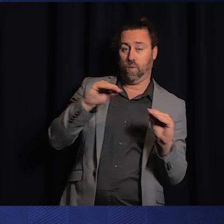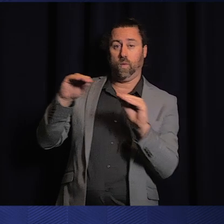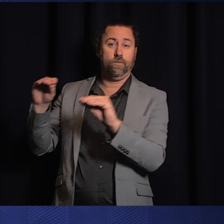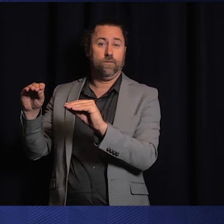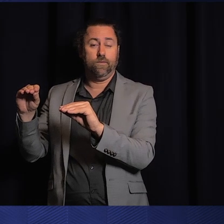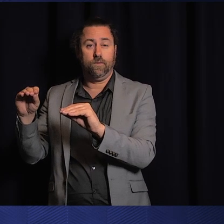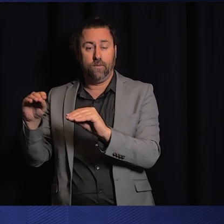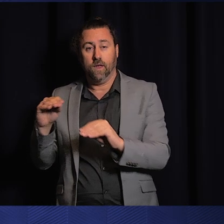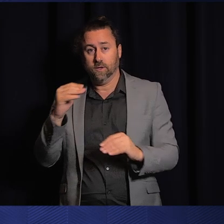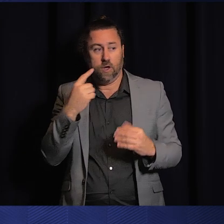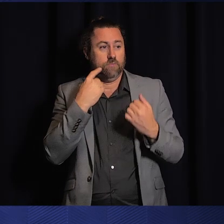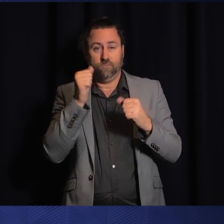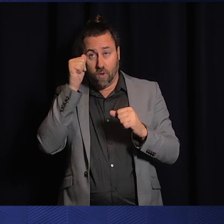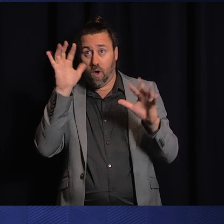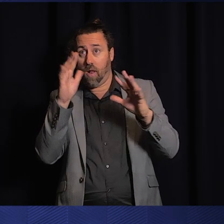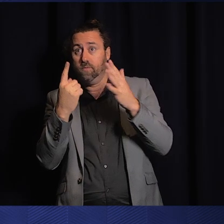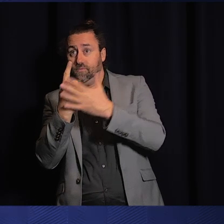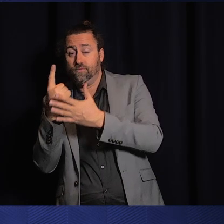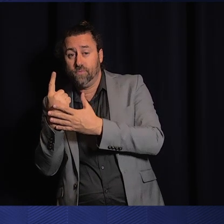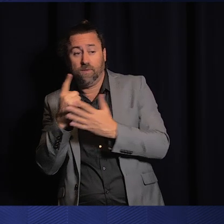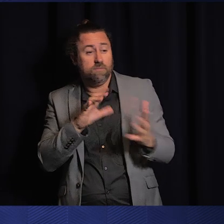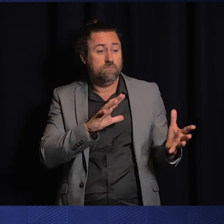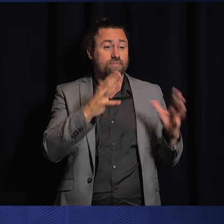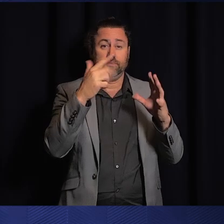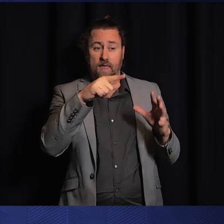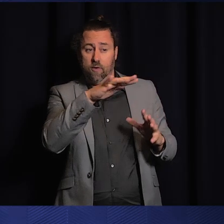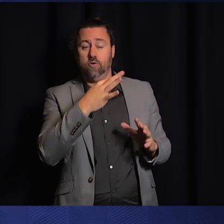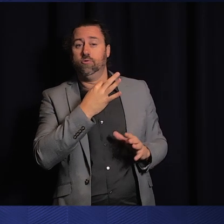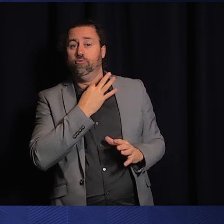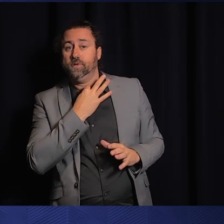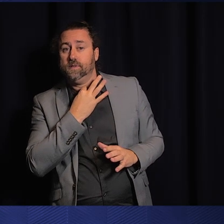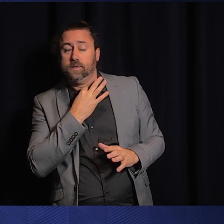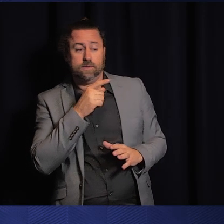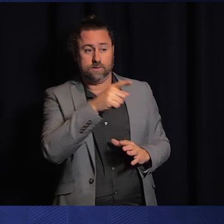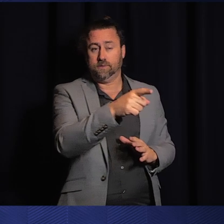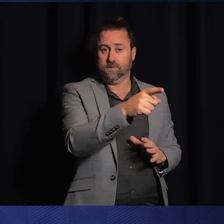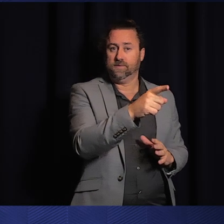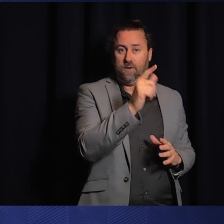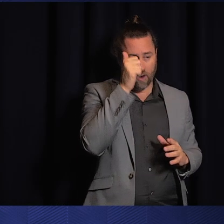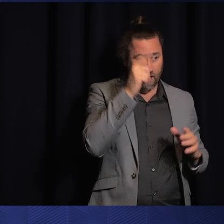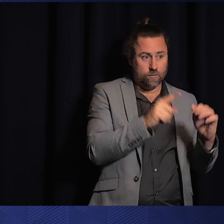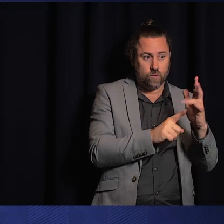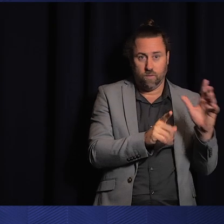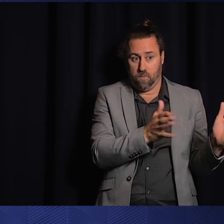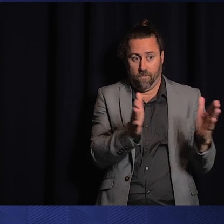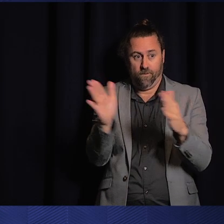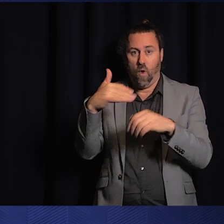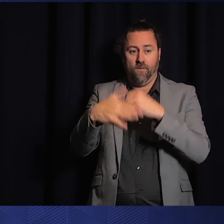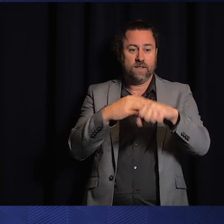disaster induced people. It plans for safe and sustainable cities inclusive to new